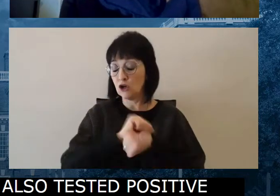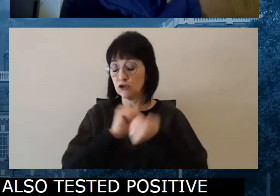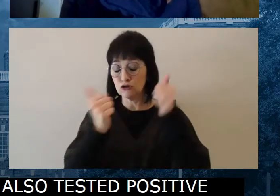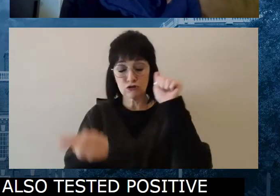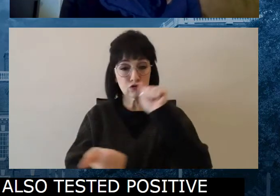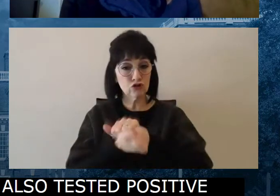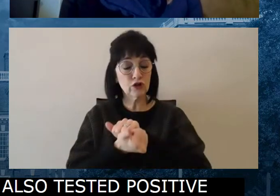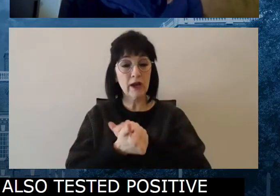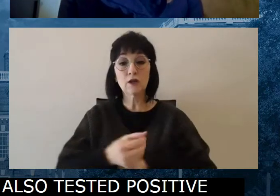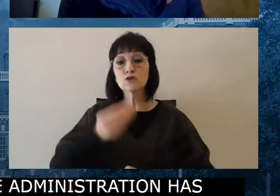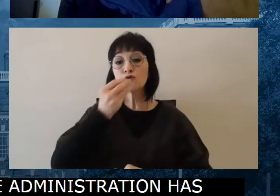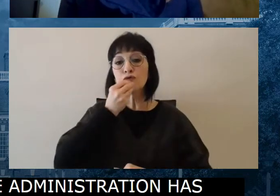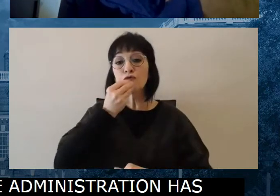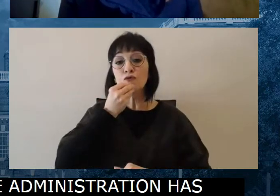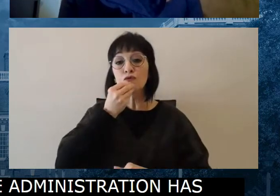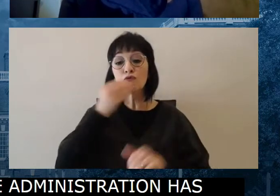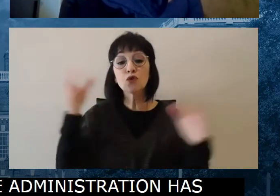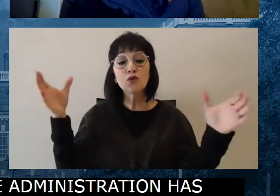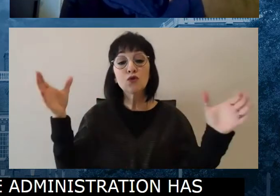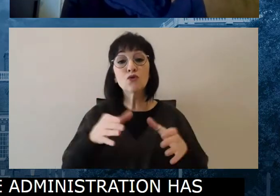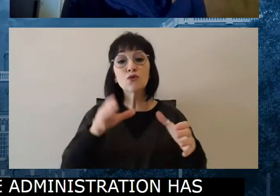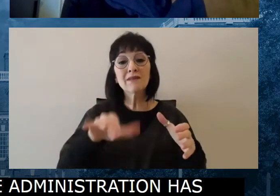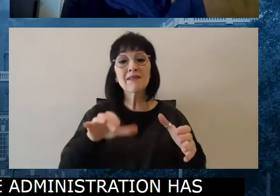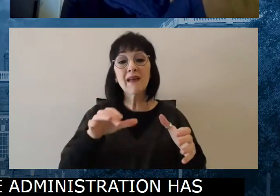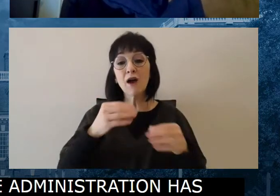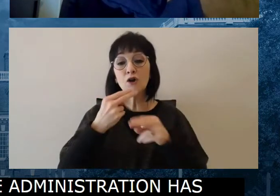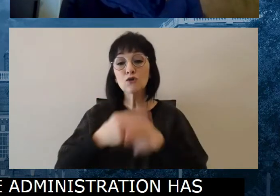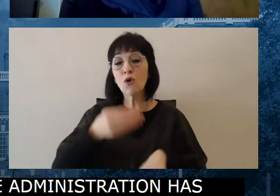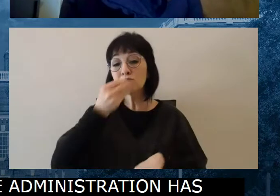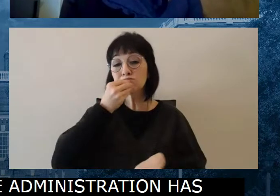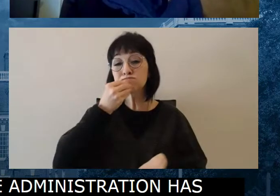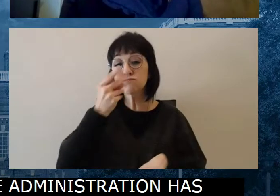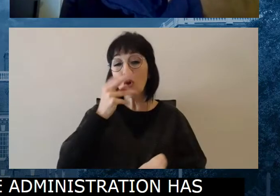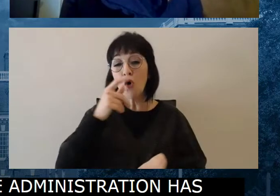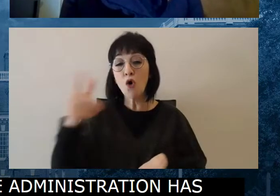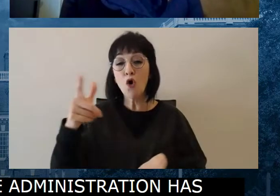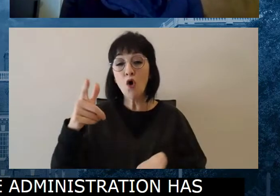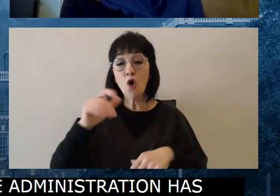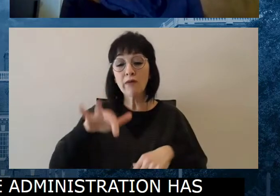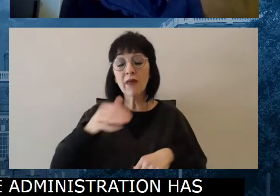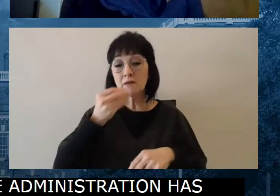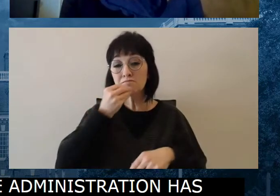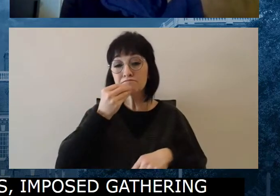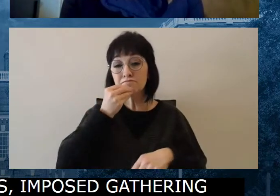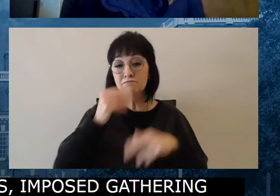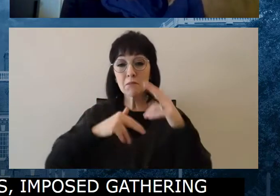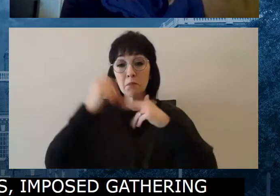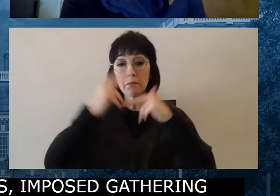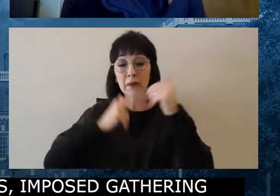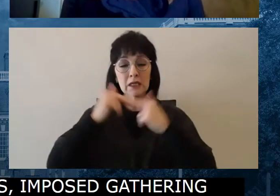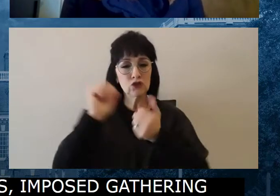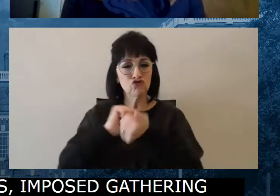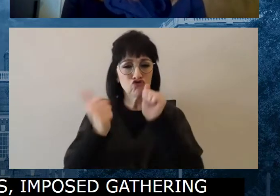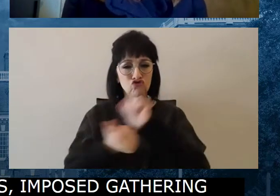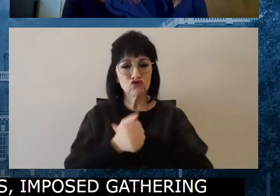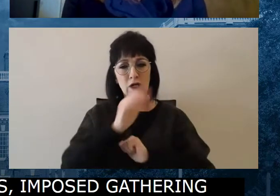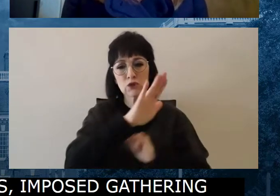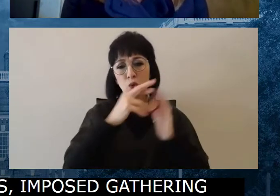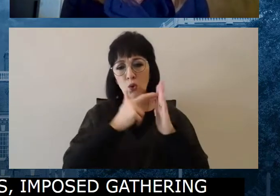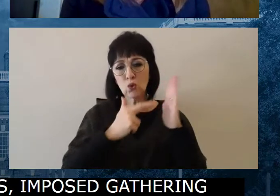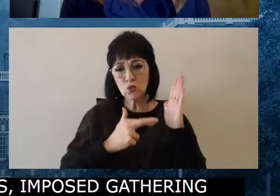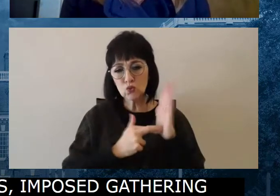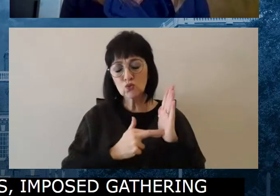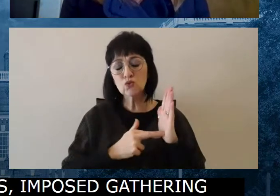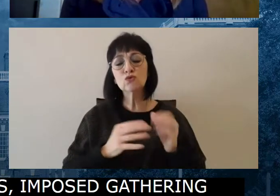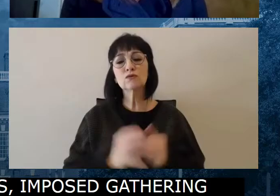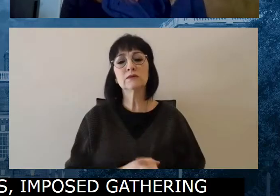limits on campus, as the university's daily testing shows a spike, the biggest spike we have seen to date